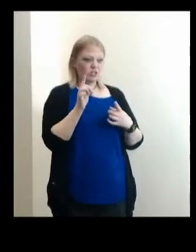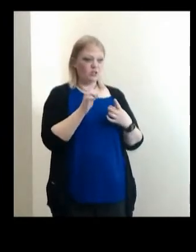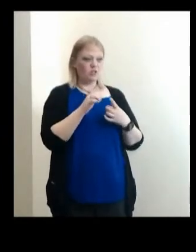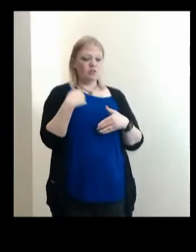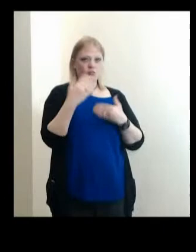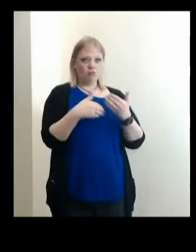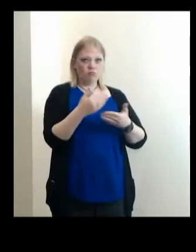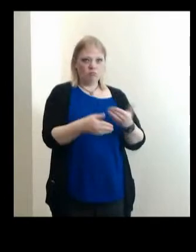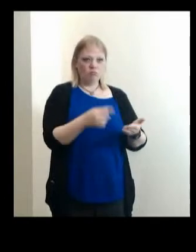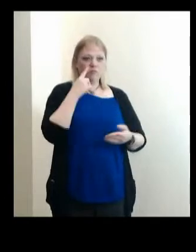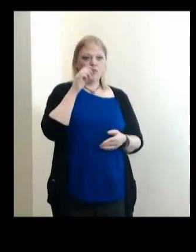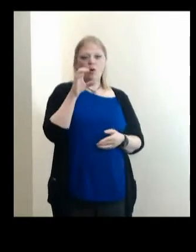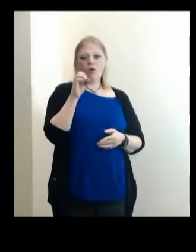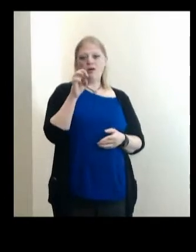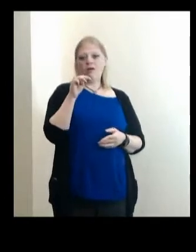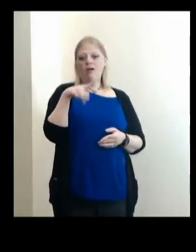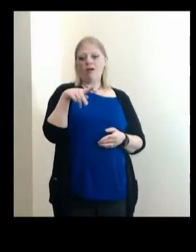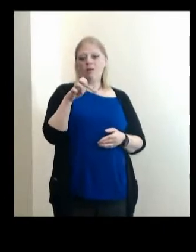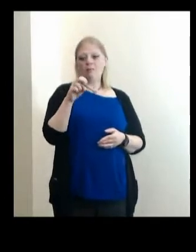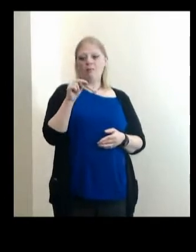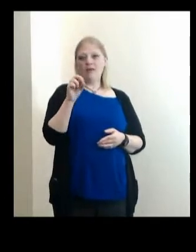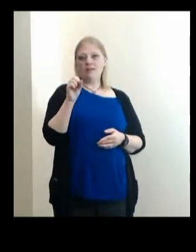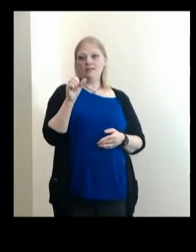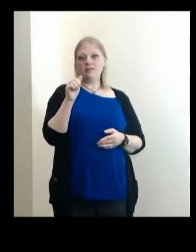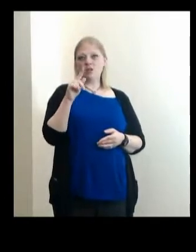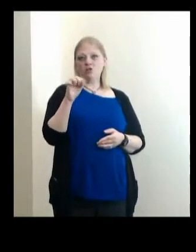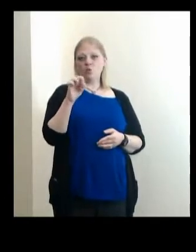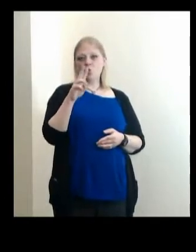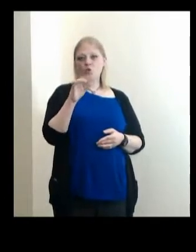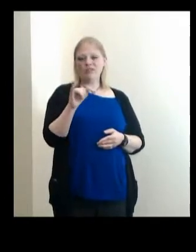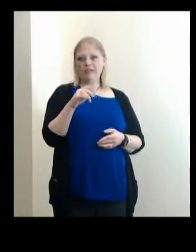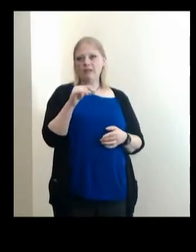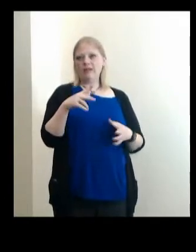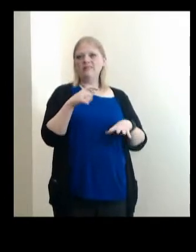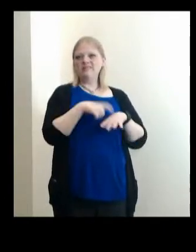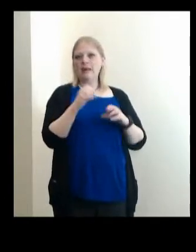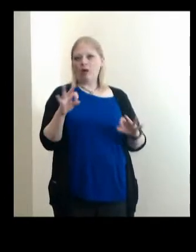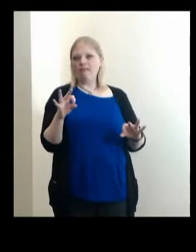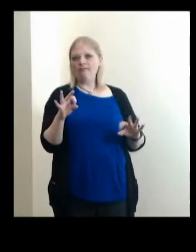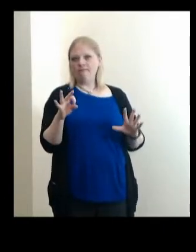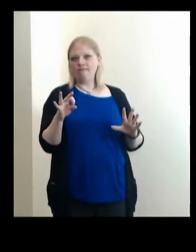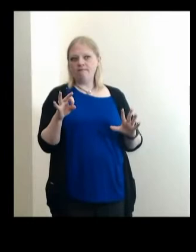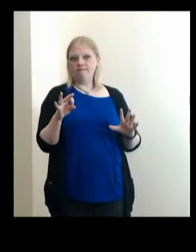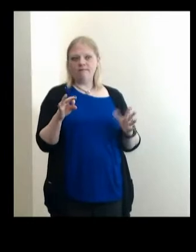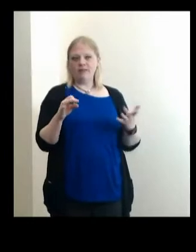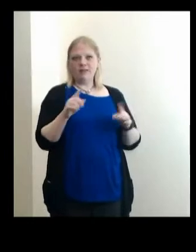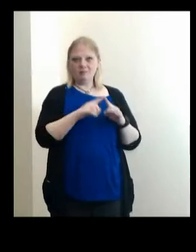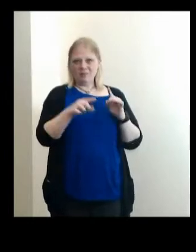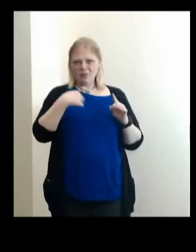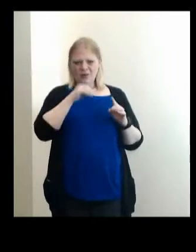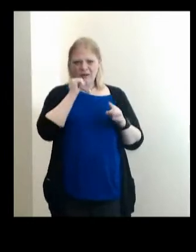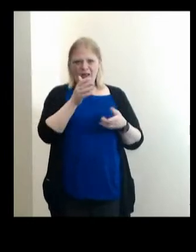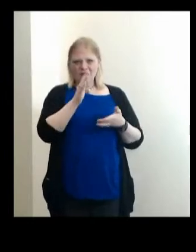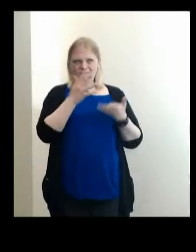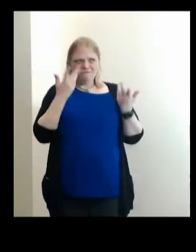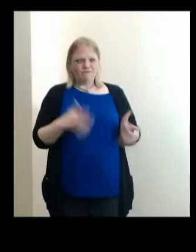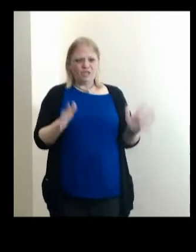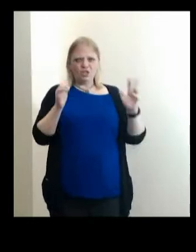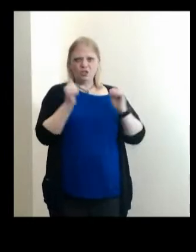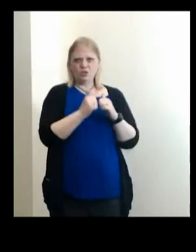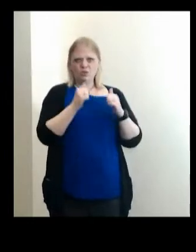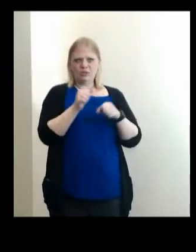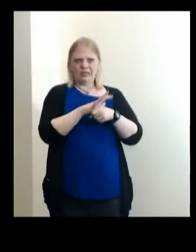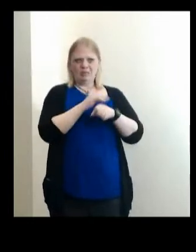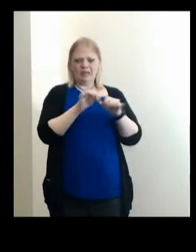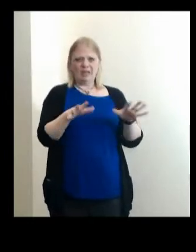over to compensatory time, but I think it's fair to say that we are not out of the pandemic. All you gotta do is look at the numbers, Michael. I wish we were. I wish we were done and we could